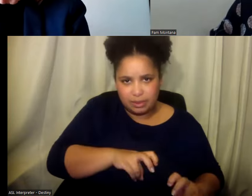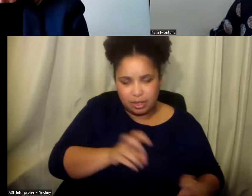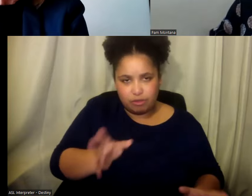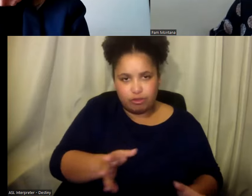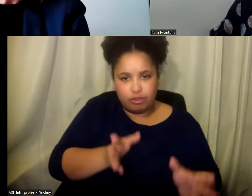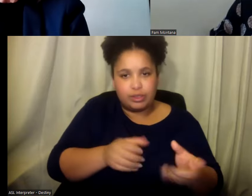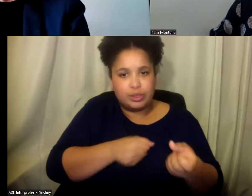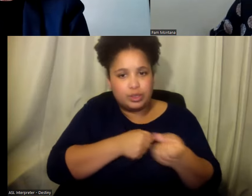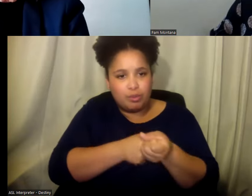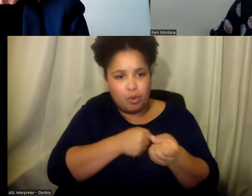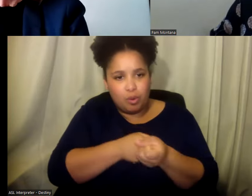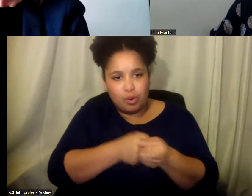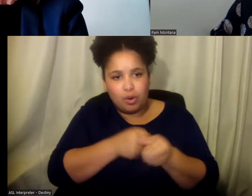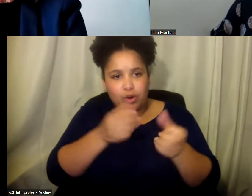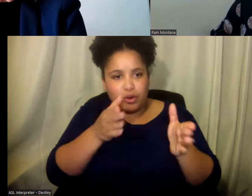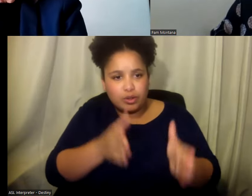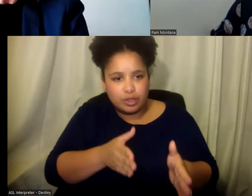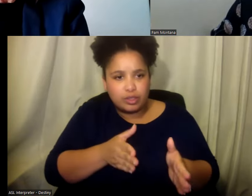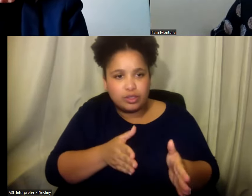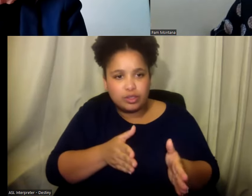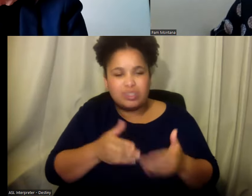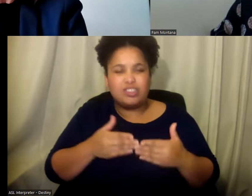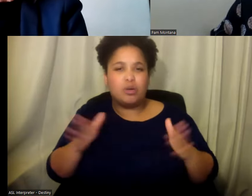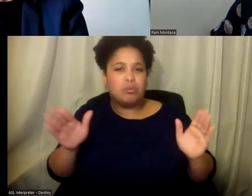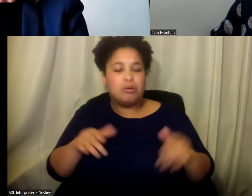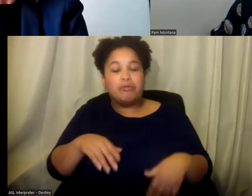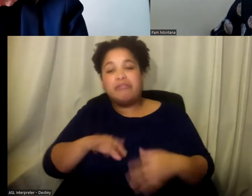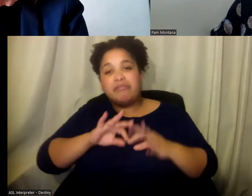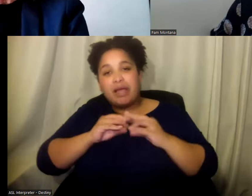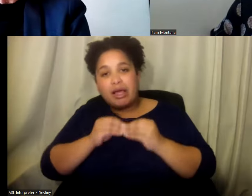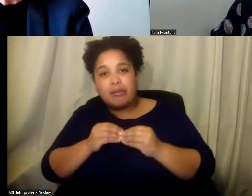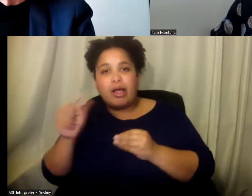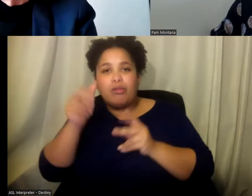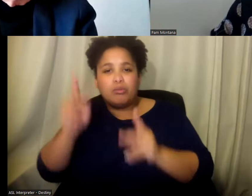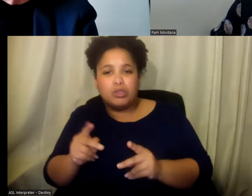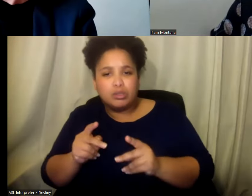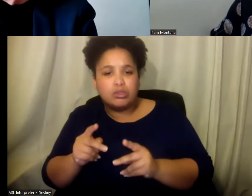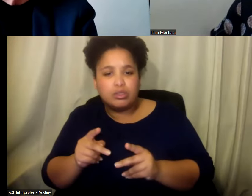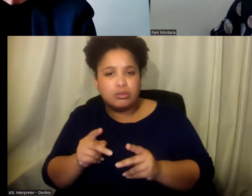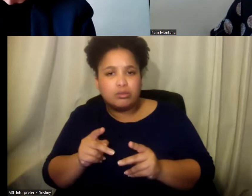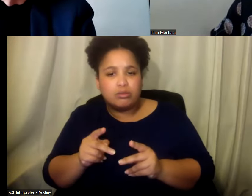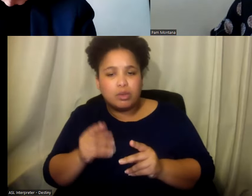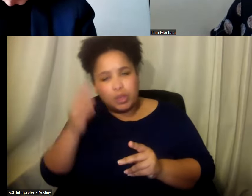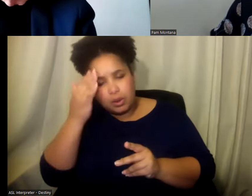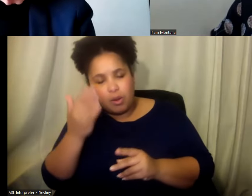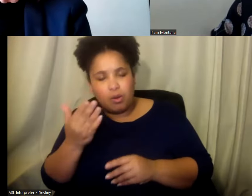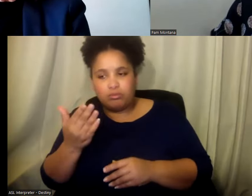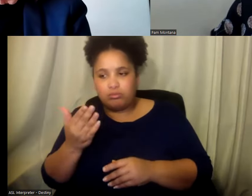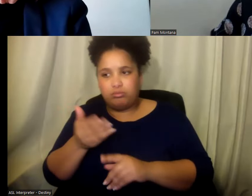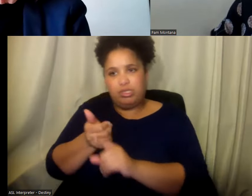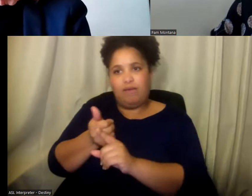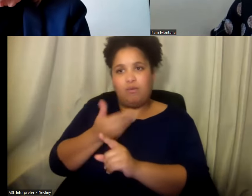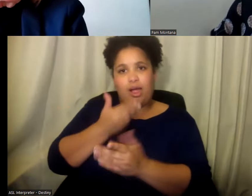of supporter? I'll just say the word supporter generally, and that could be a family member or someone else that knows you well, right? And that